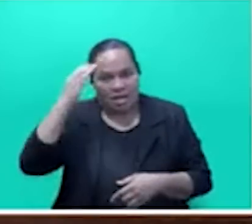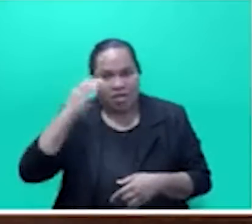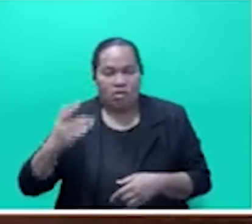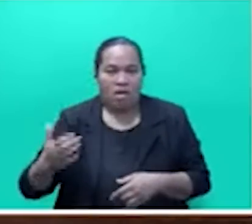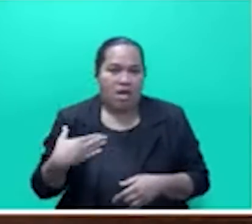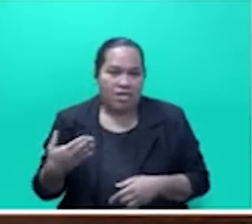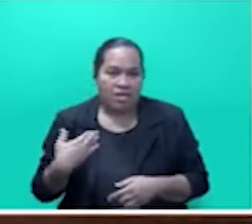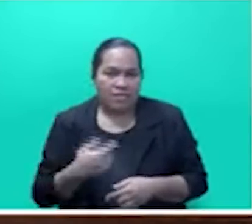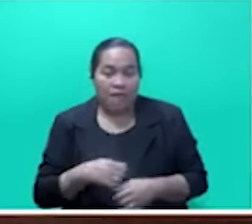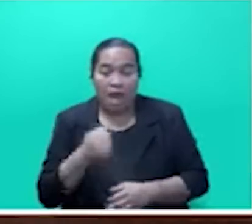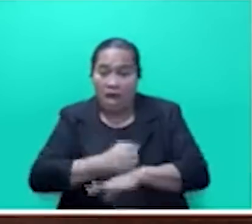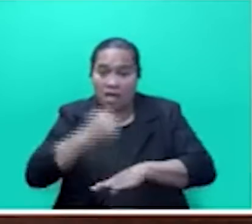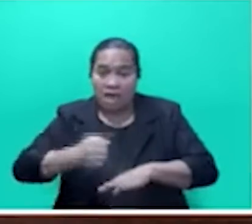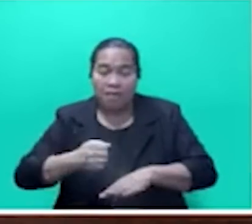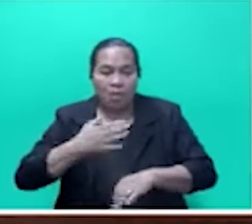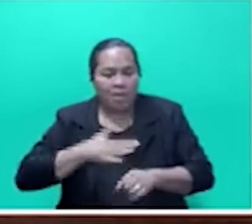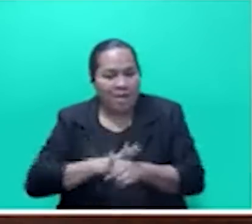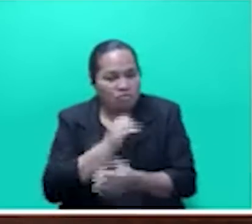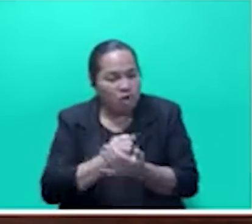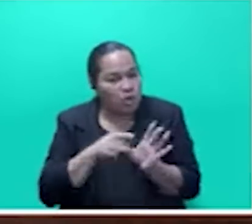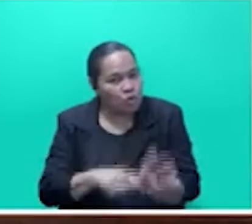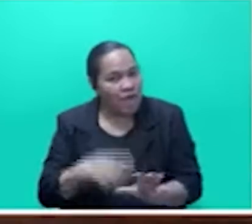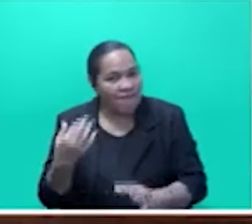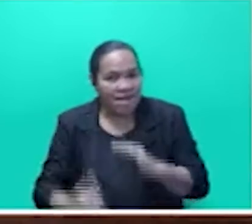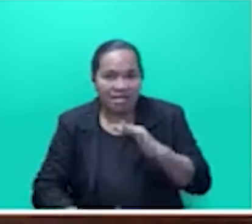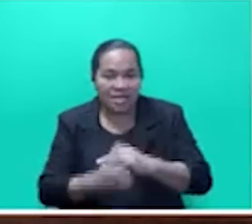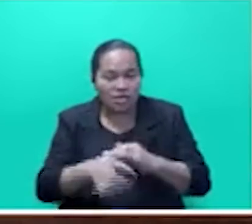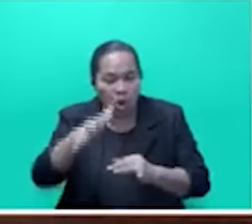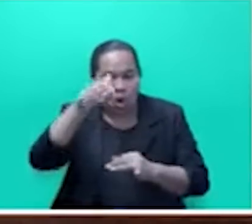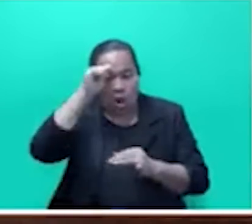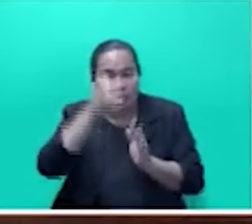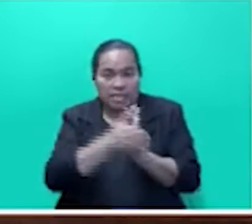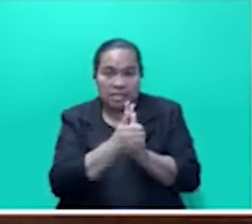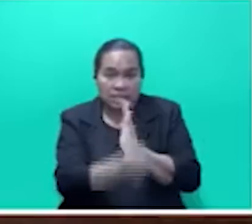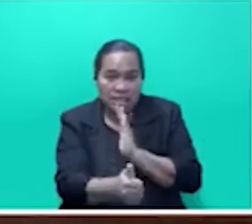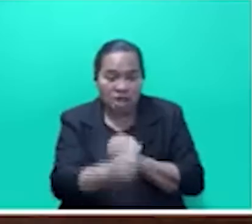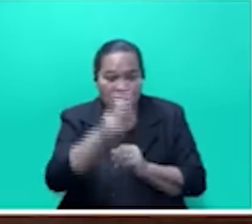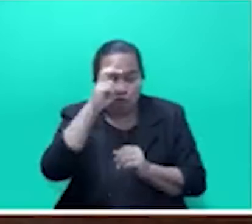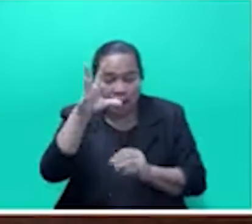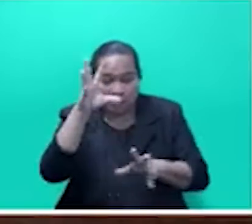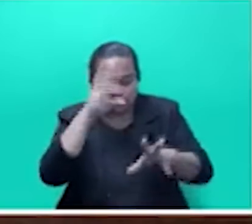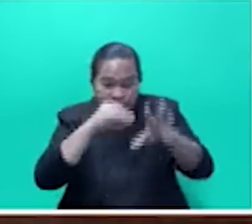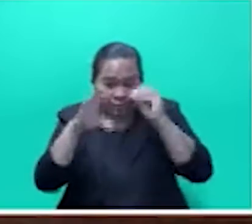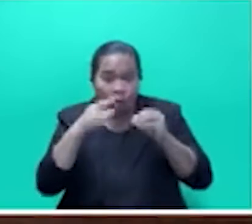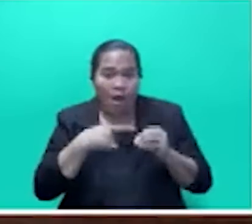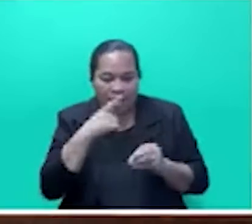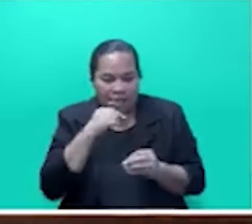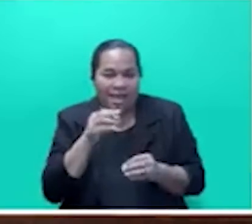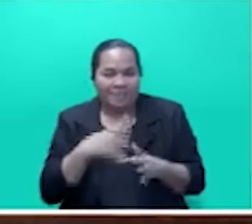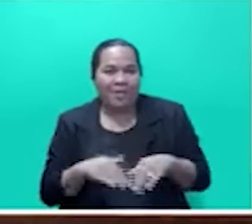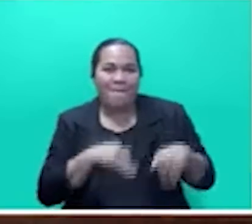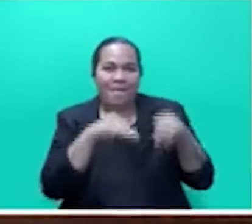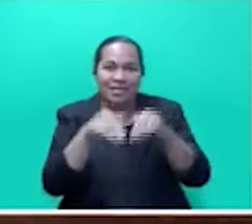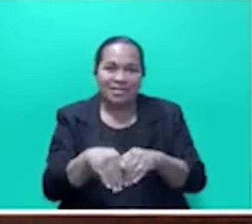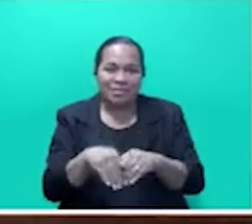is committed to ensure that youth have access to knowledge, skills, training, so that they can effectively